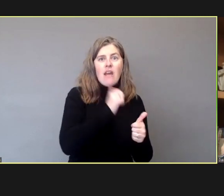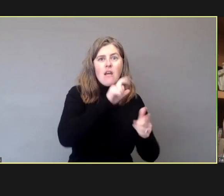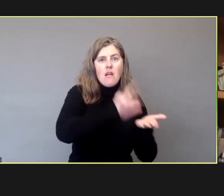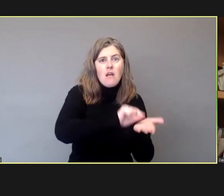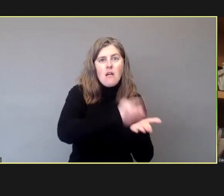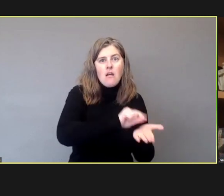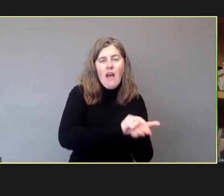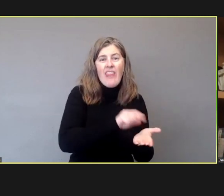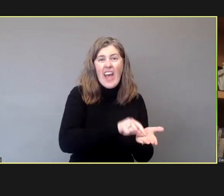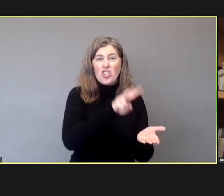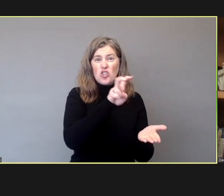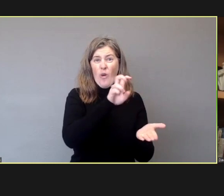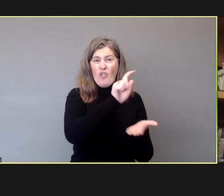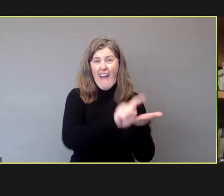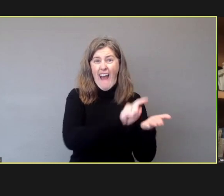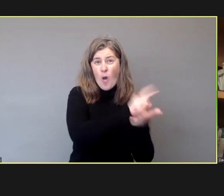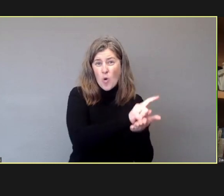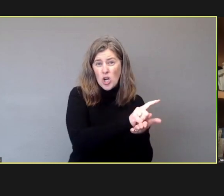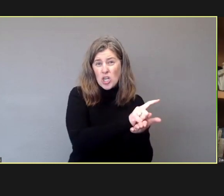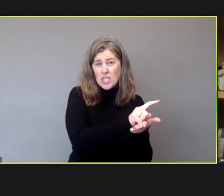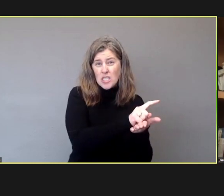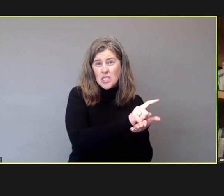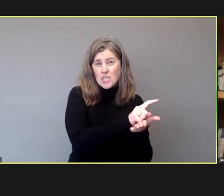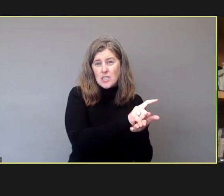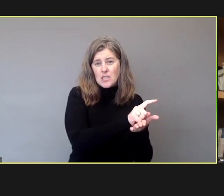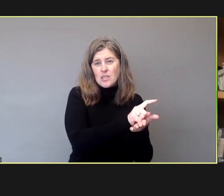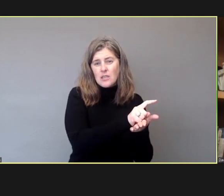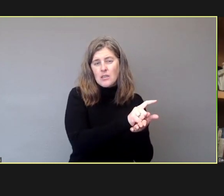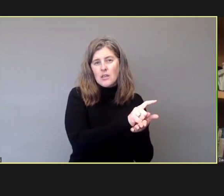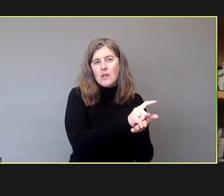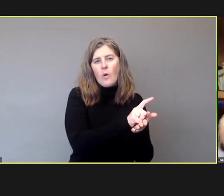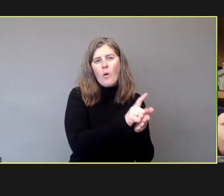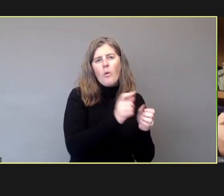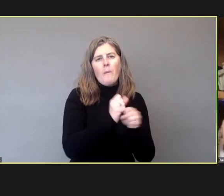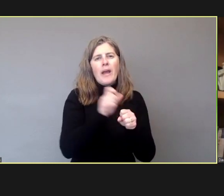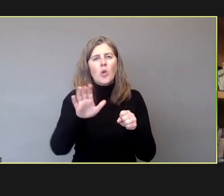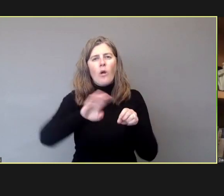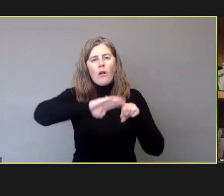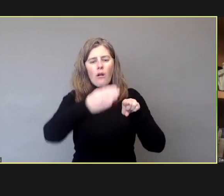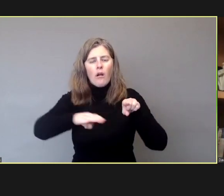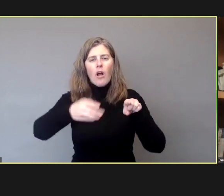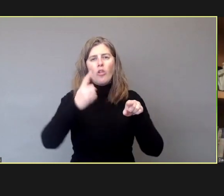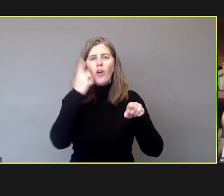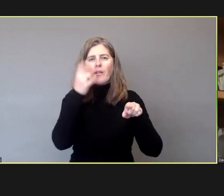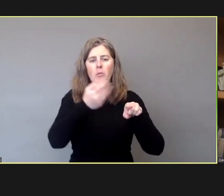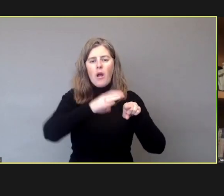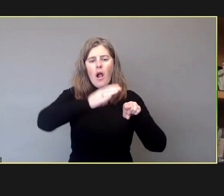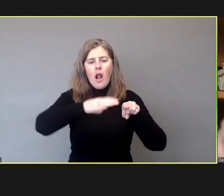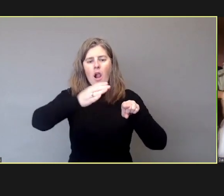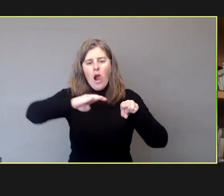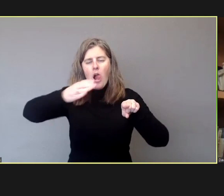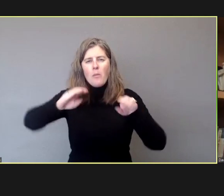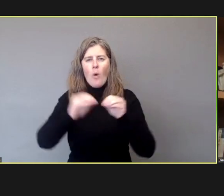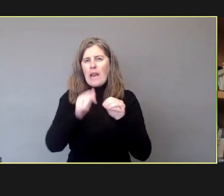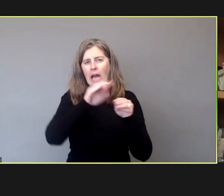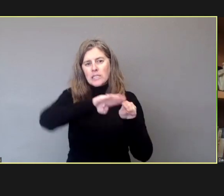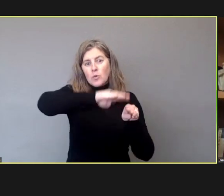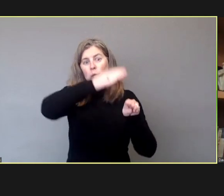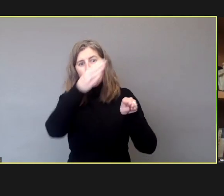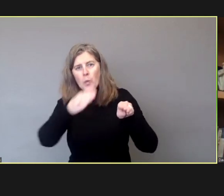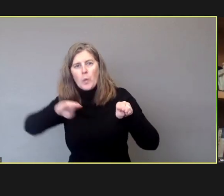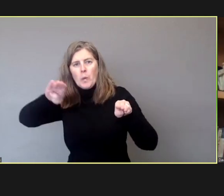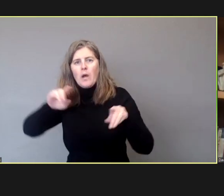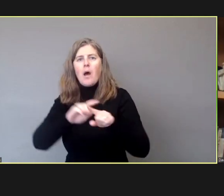time, that will make the curve more bouncy, if you understand. But then those programs that run the weekly